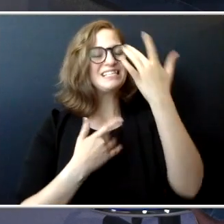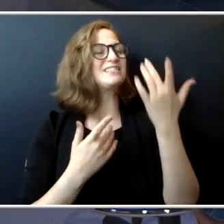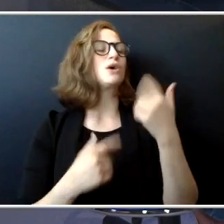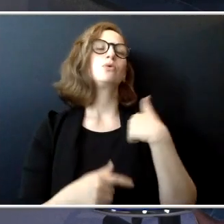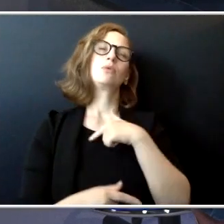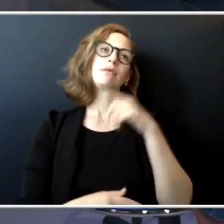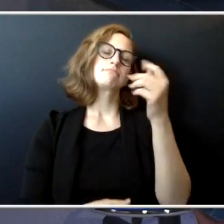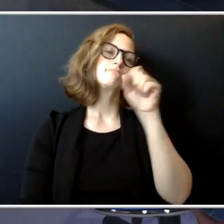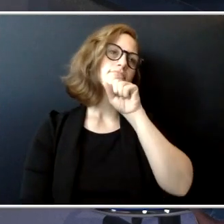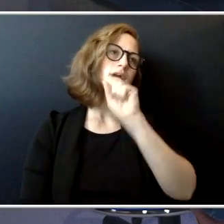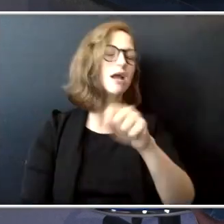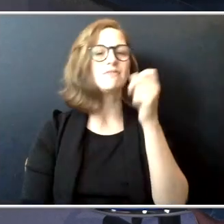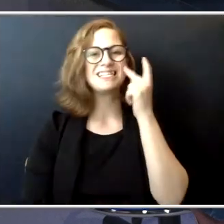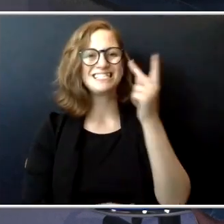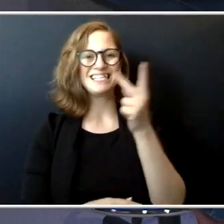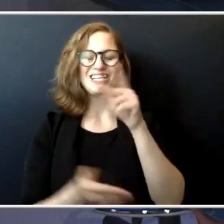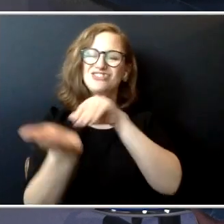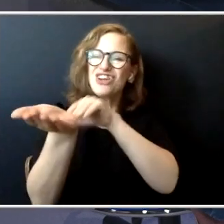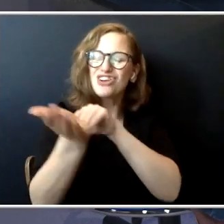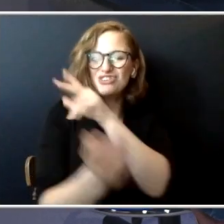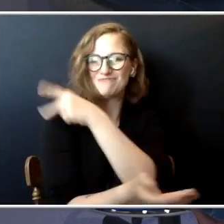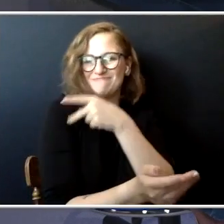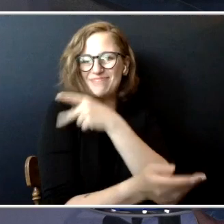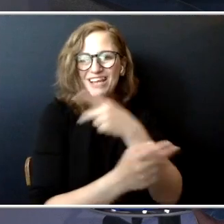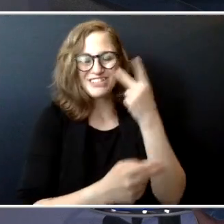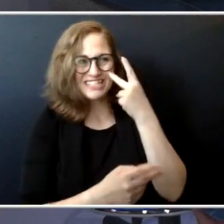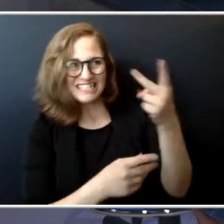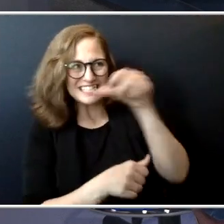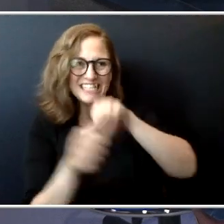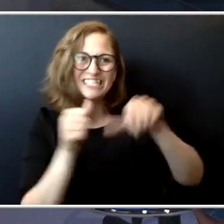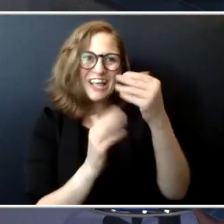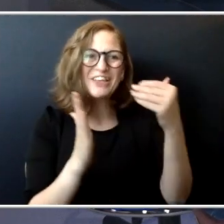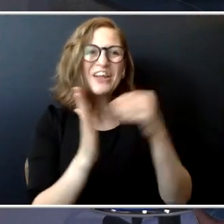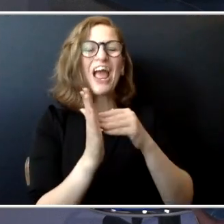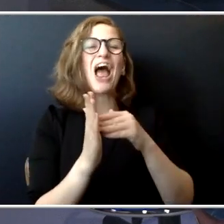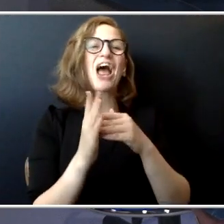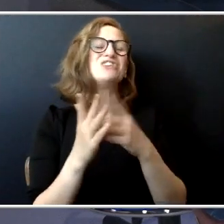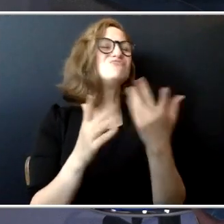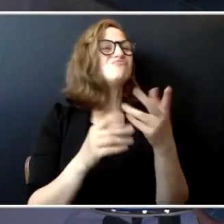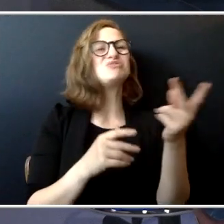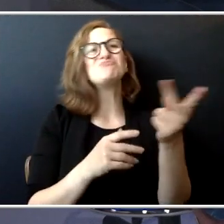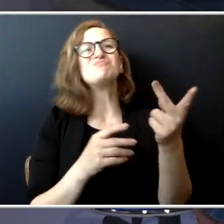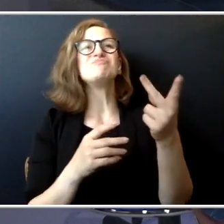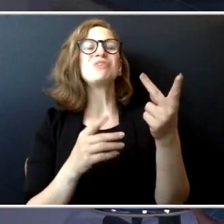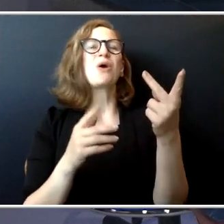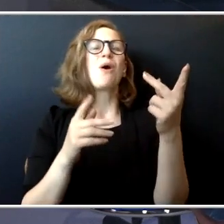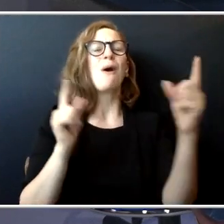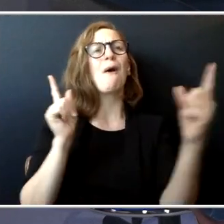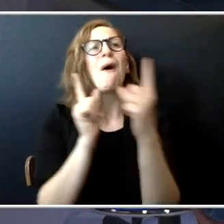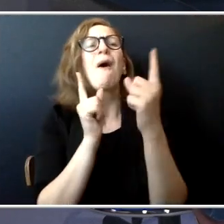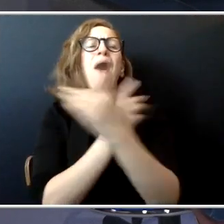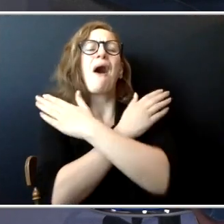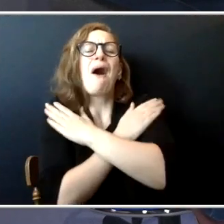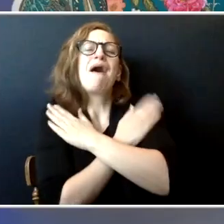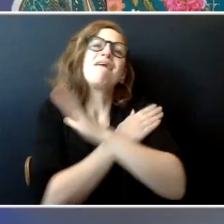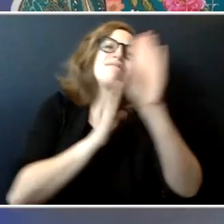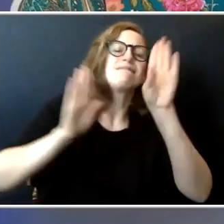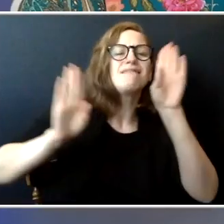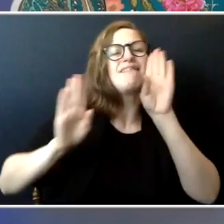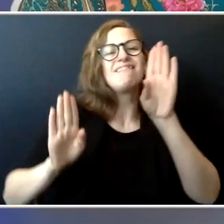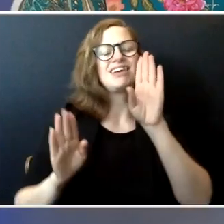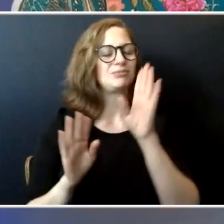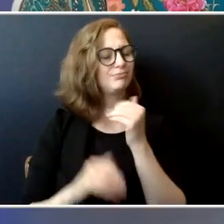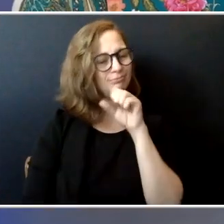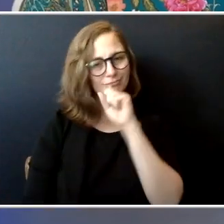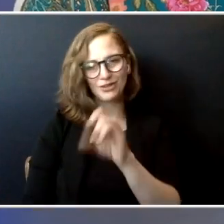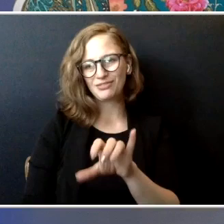see you both come in before the show and you're hugging and saying hello. When was the last time you saw each other? I think